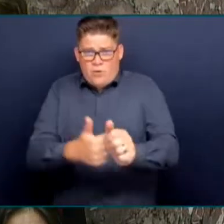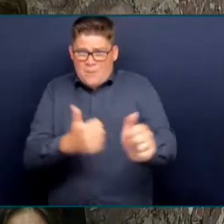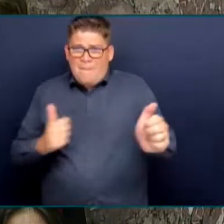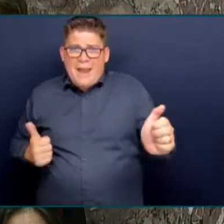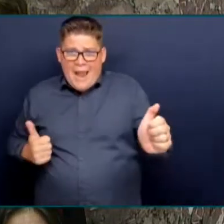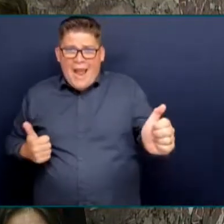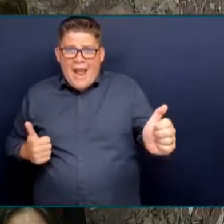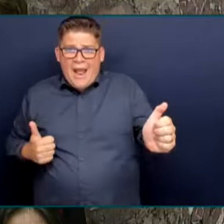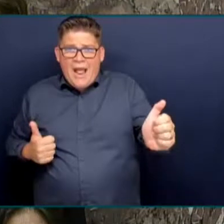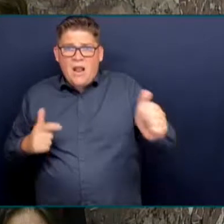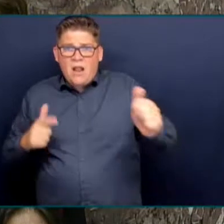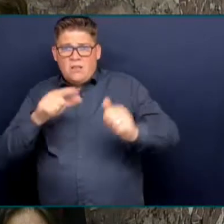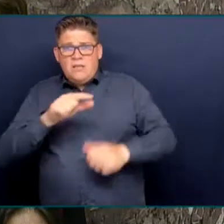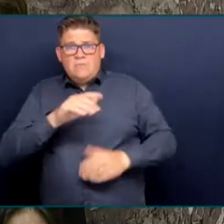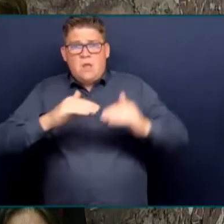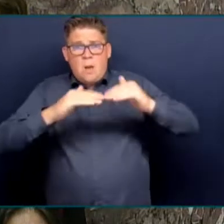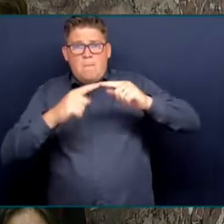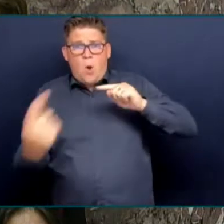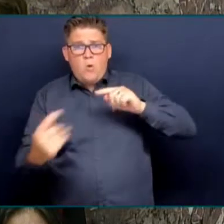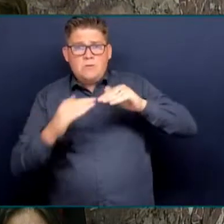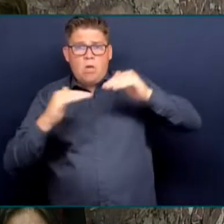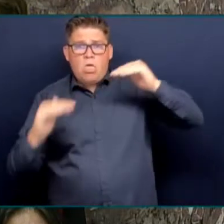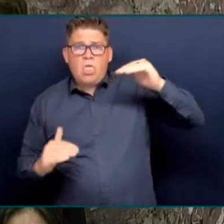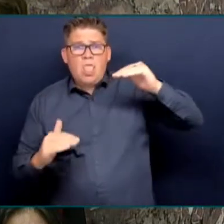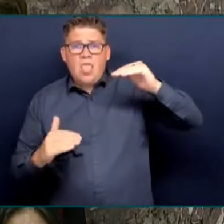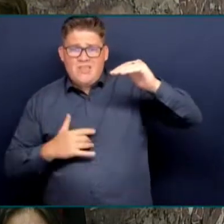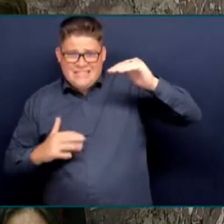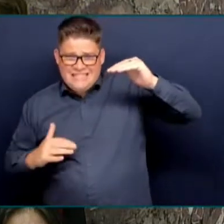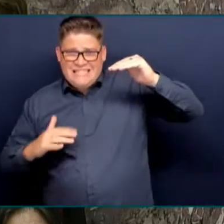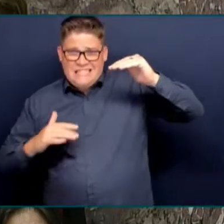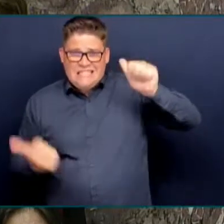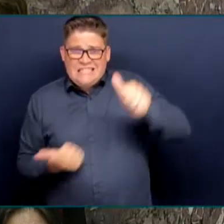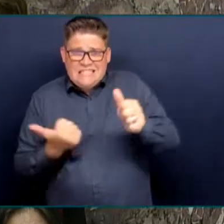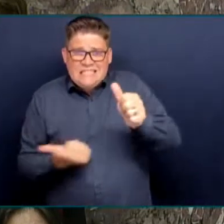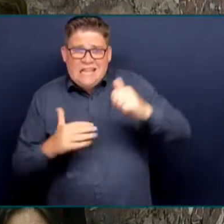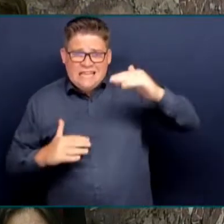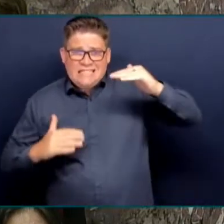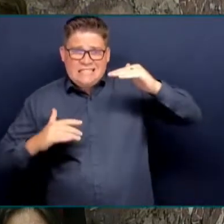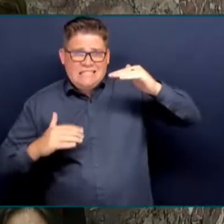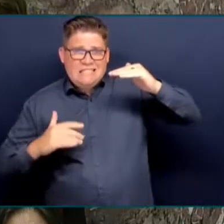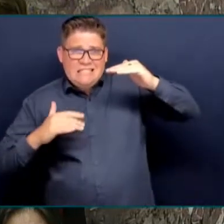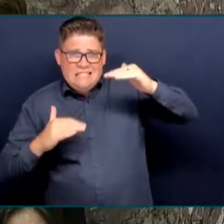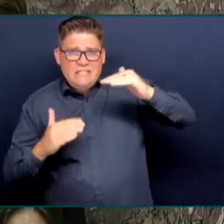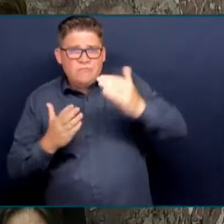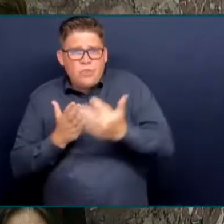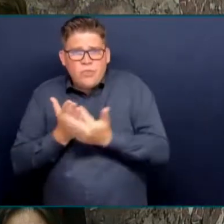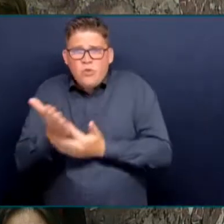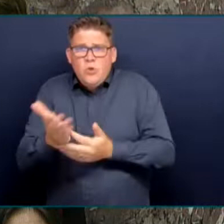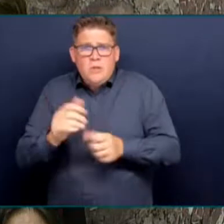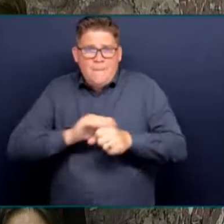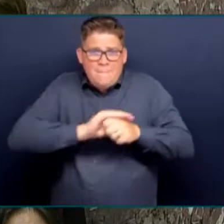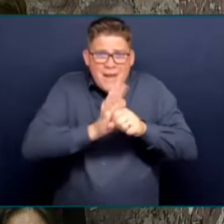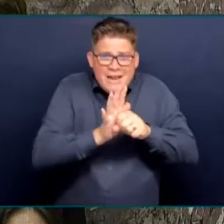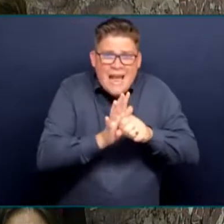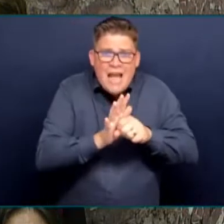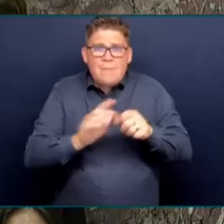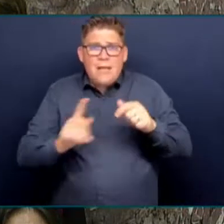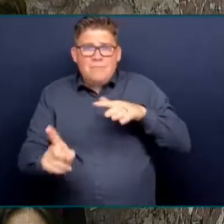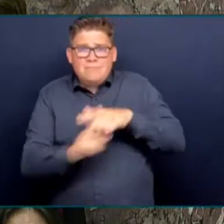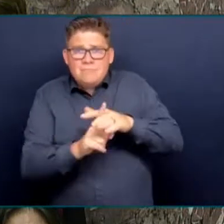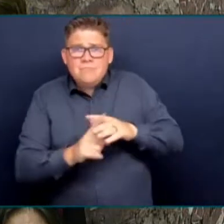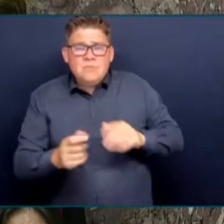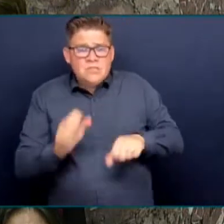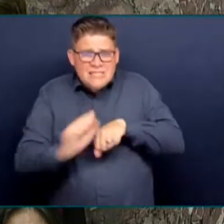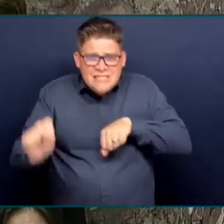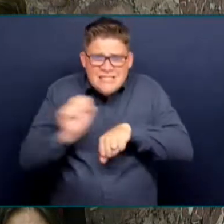those standards, why we've taken actions during the pandemic to address the very serious challenges facing all aspects of our healthcare system,